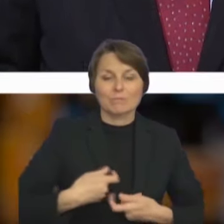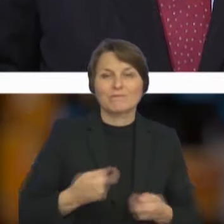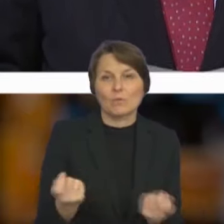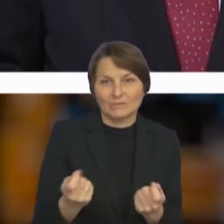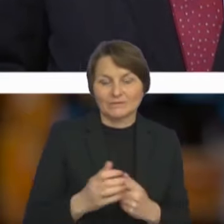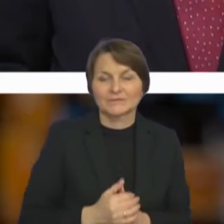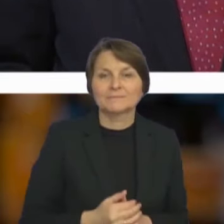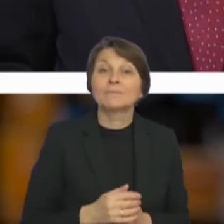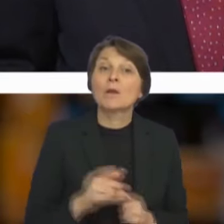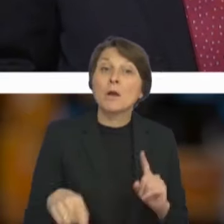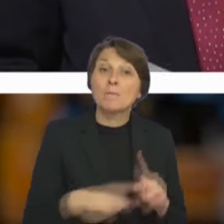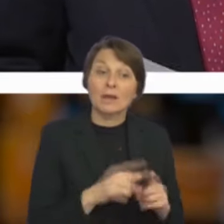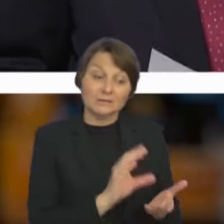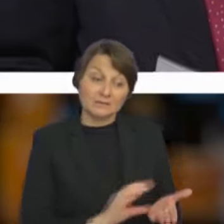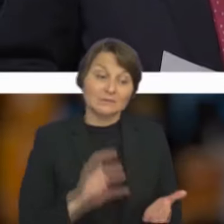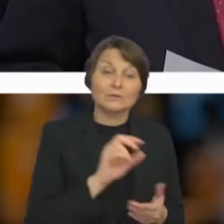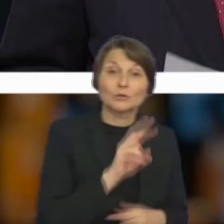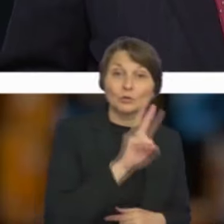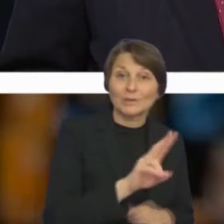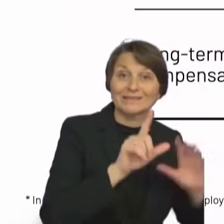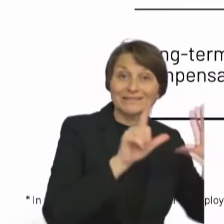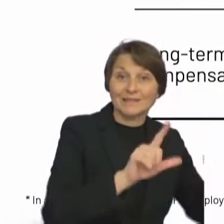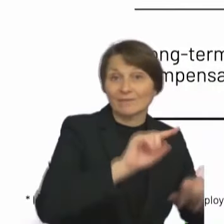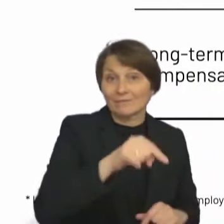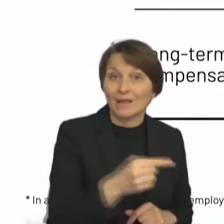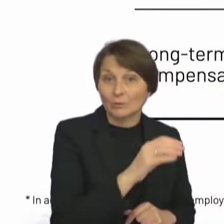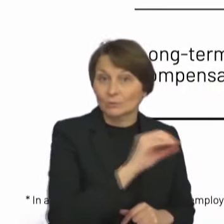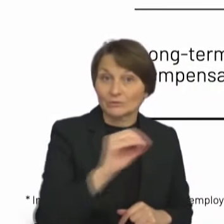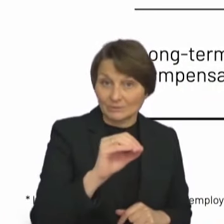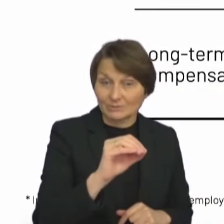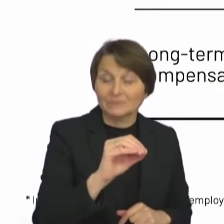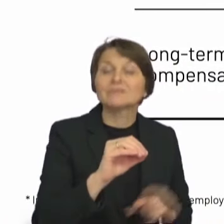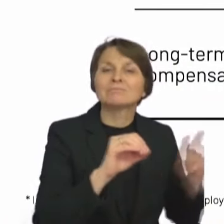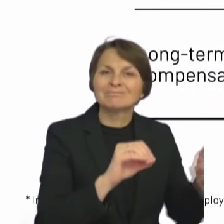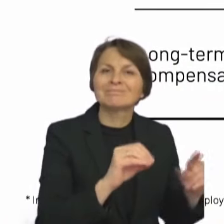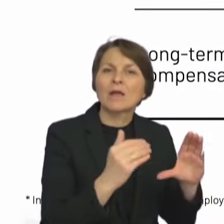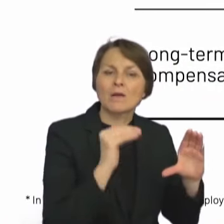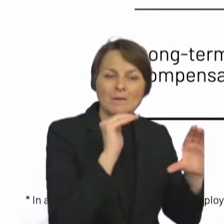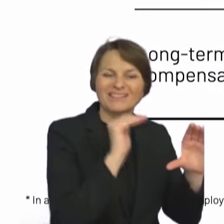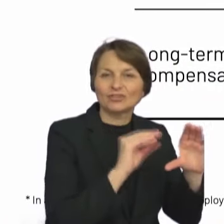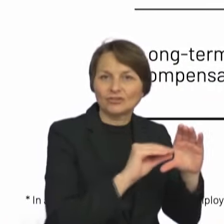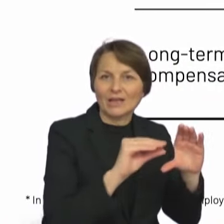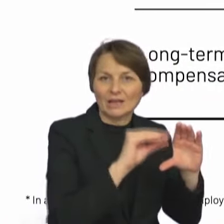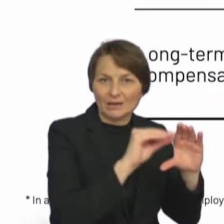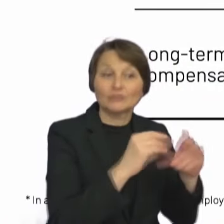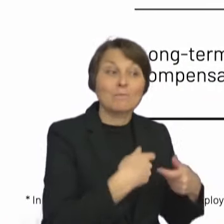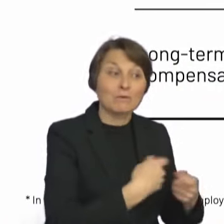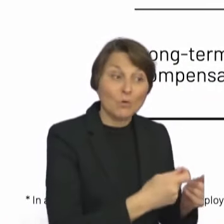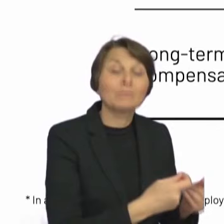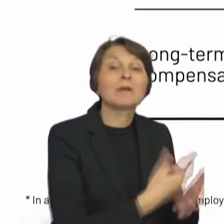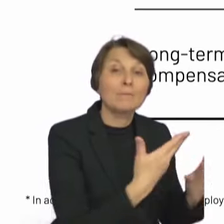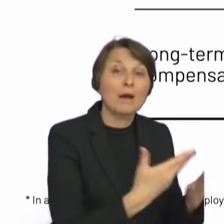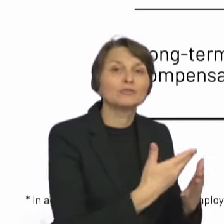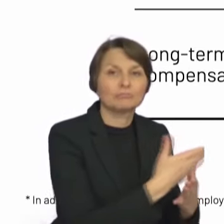allocation of 27,500 performance shares, subject to a 3-year presence condition. La rémunération fixe. Mrs. Delbos's